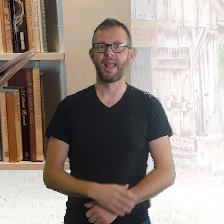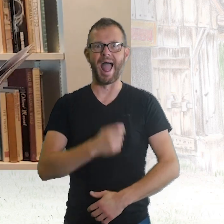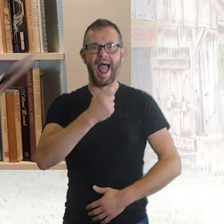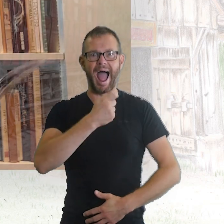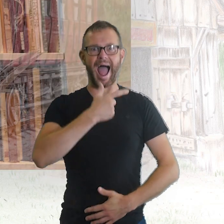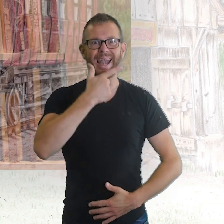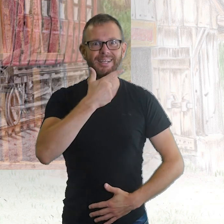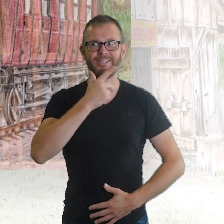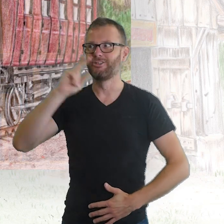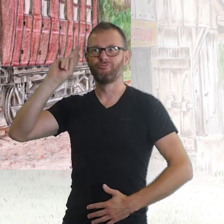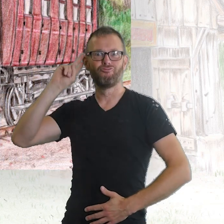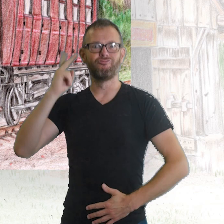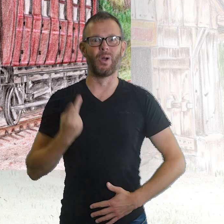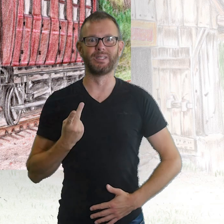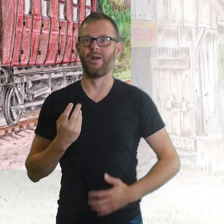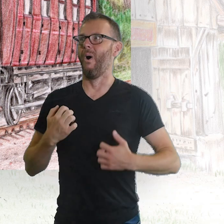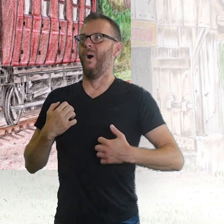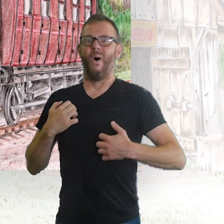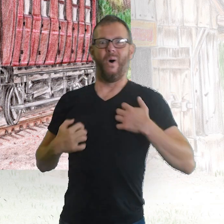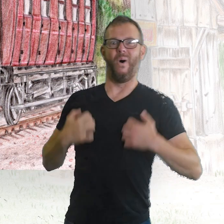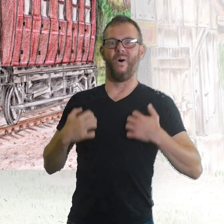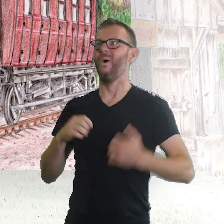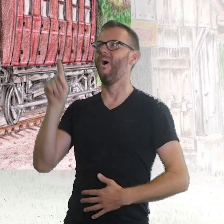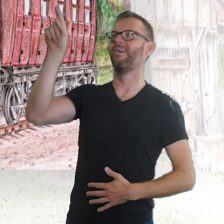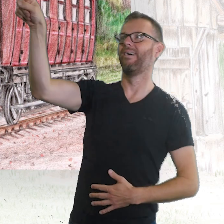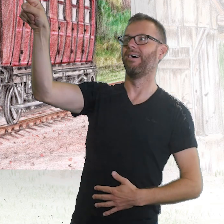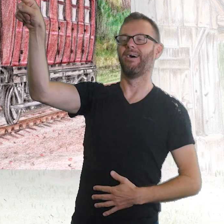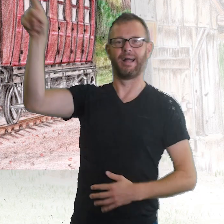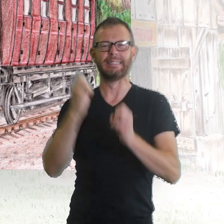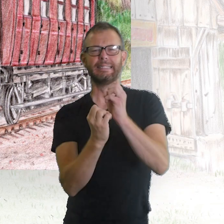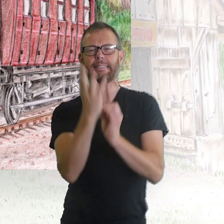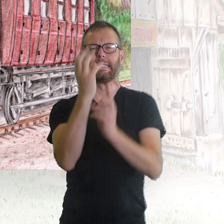Alex and Rosie were excited to ride on a steam train.